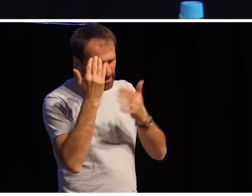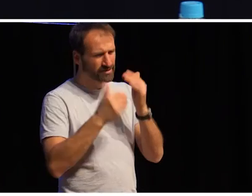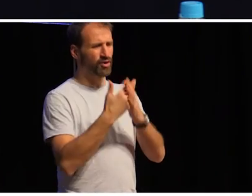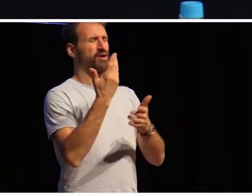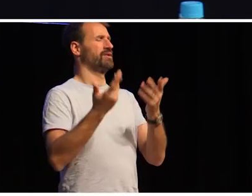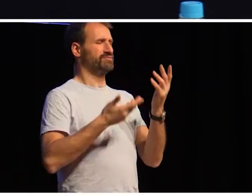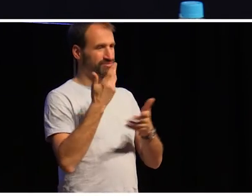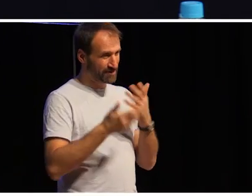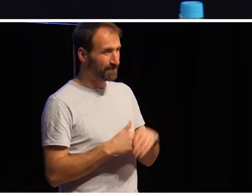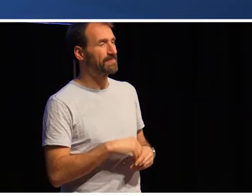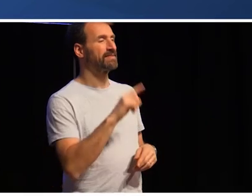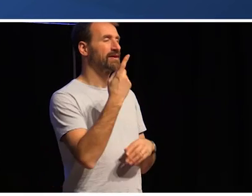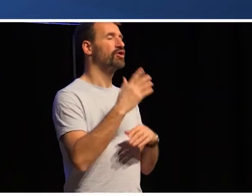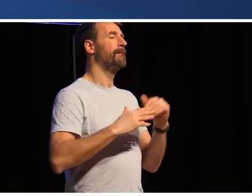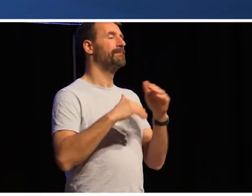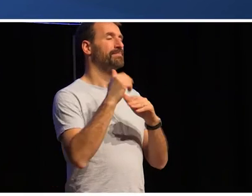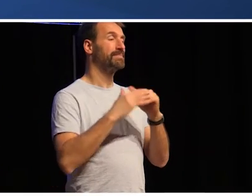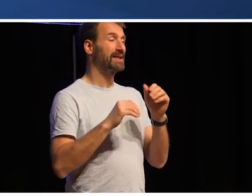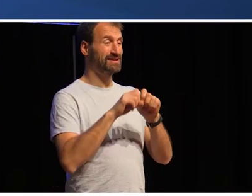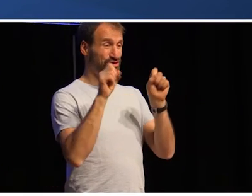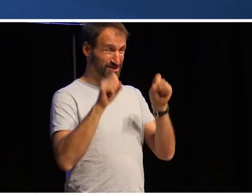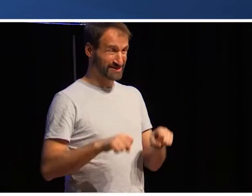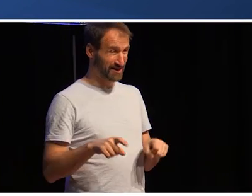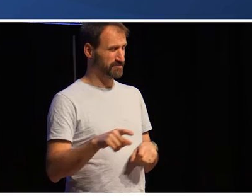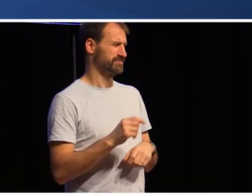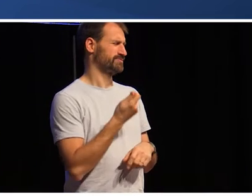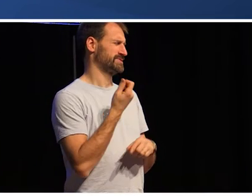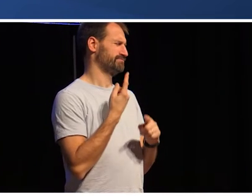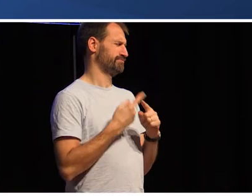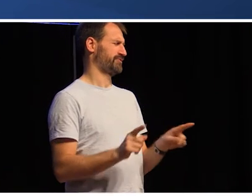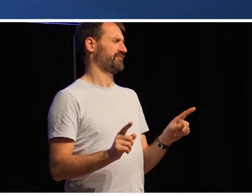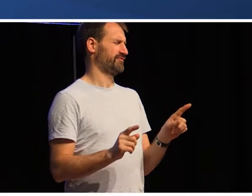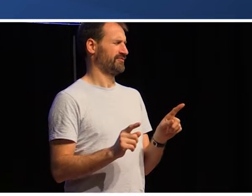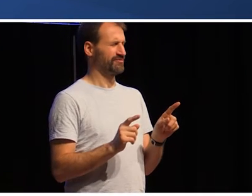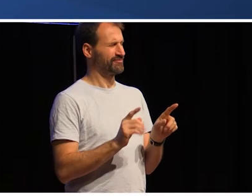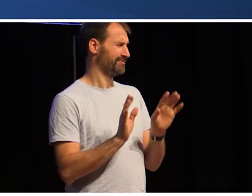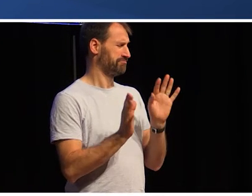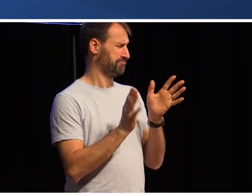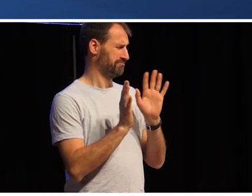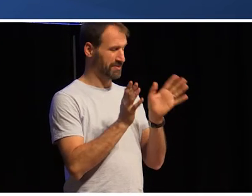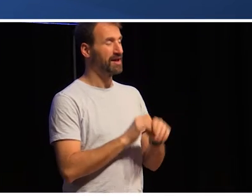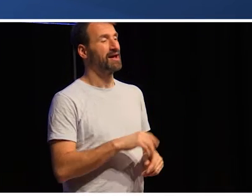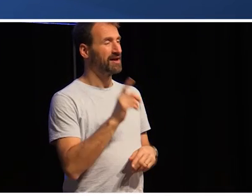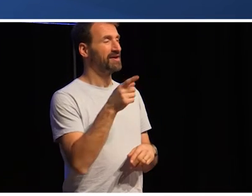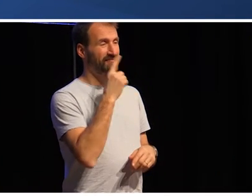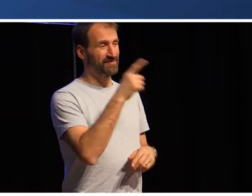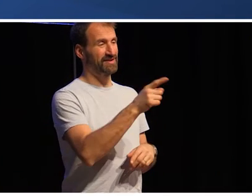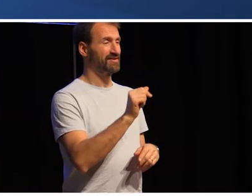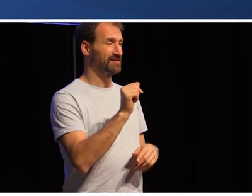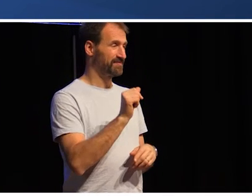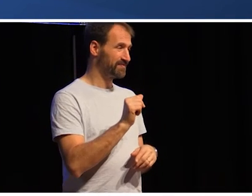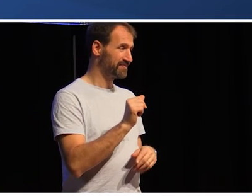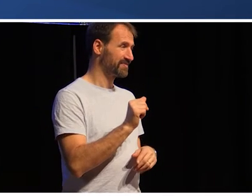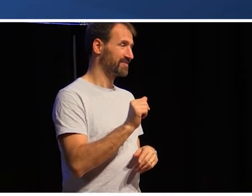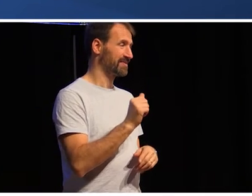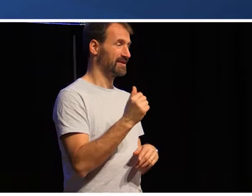Also, the build system is a bit strange, let's put it this way. So if you just get the source code for the